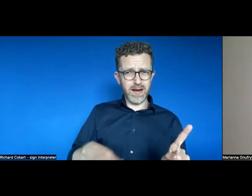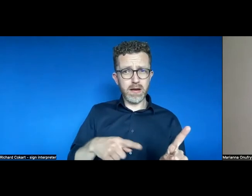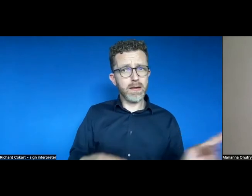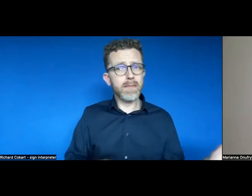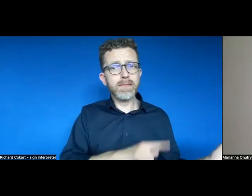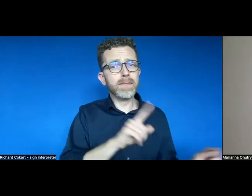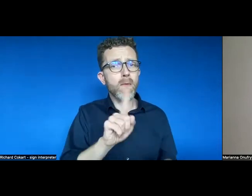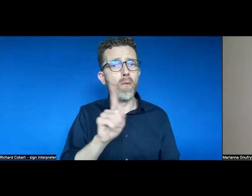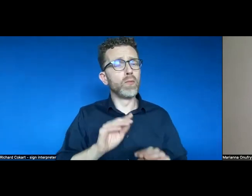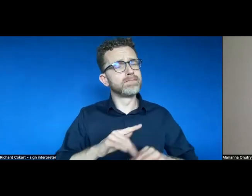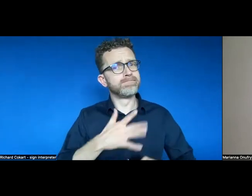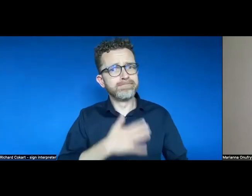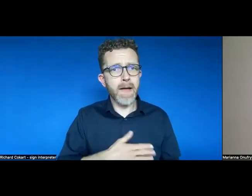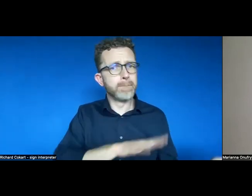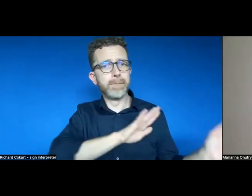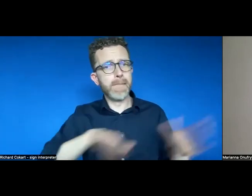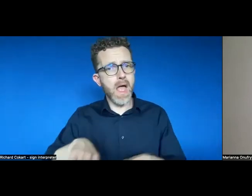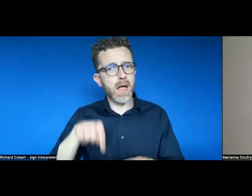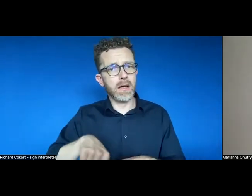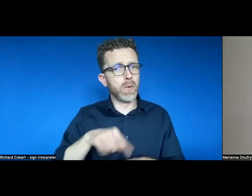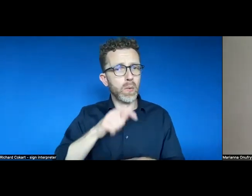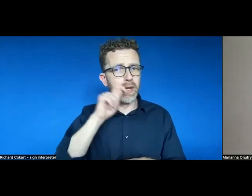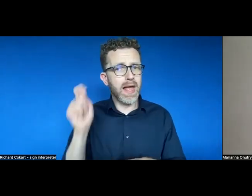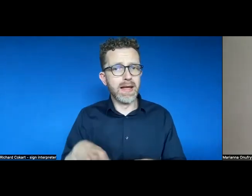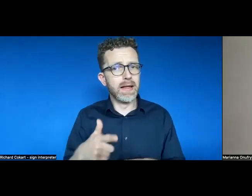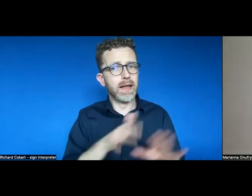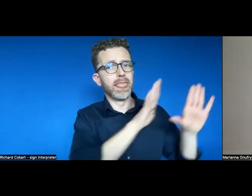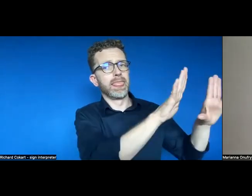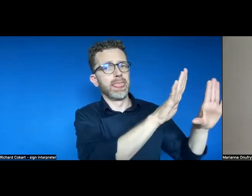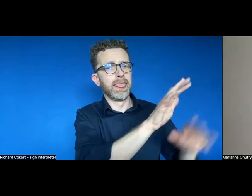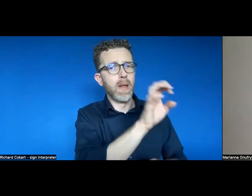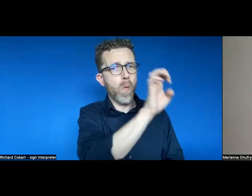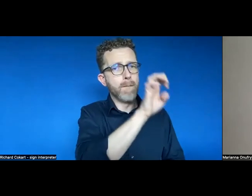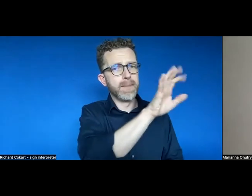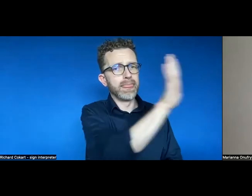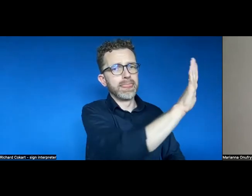develop services there. So